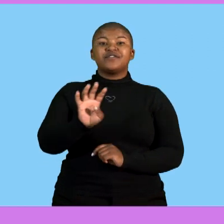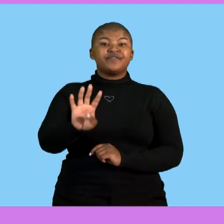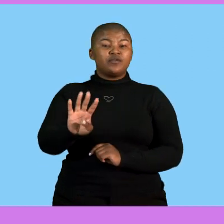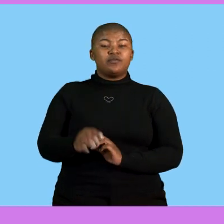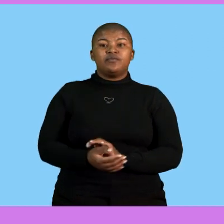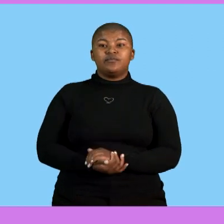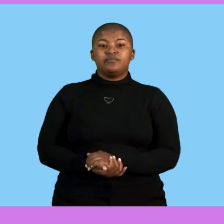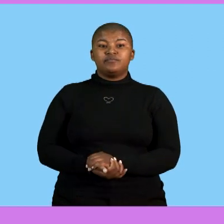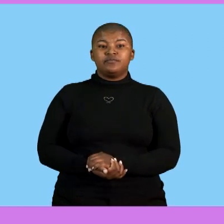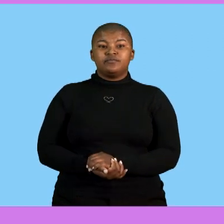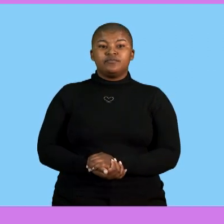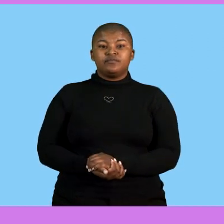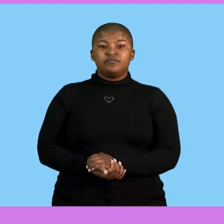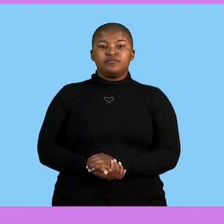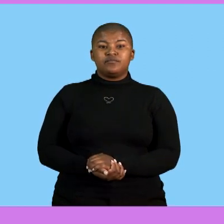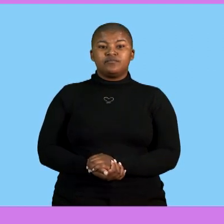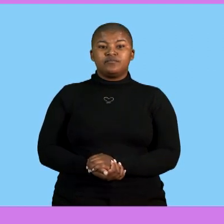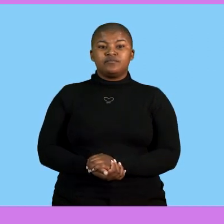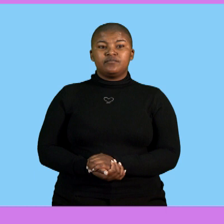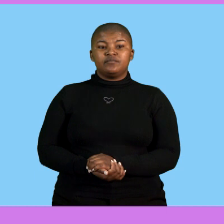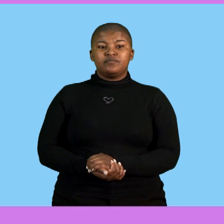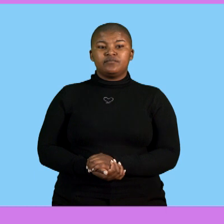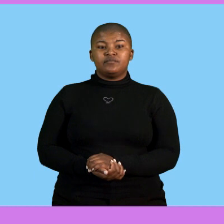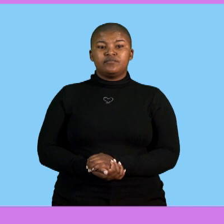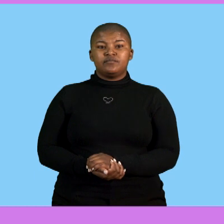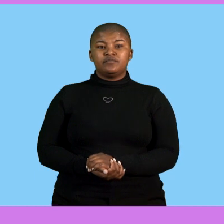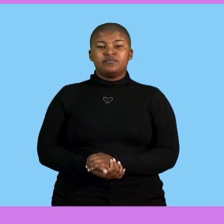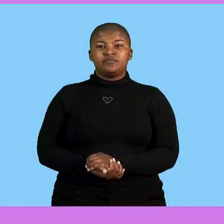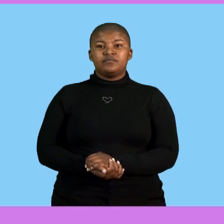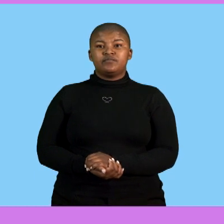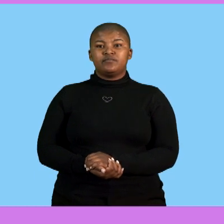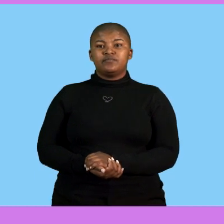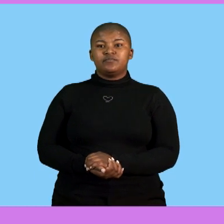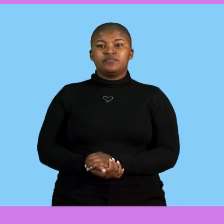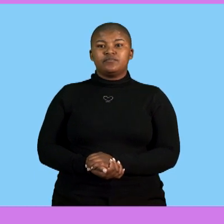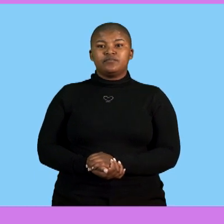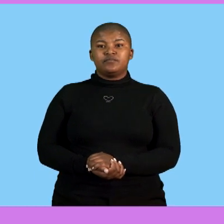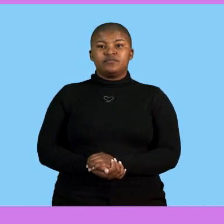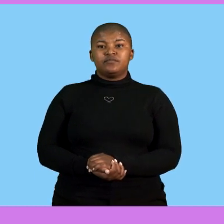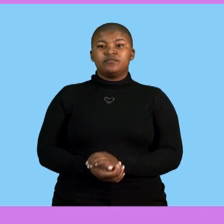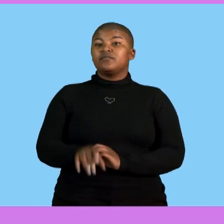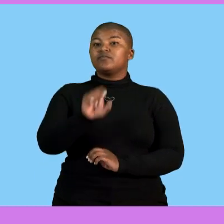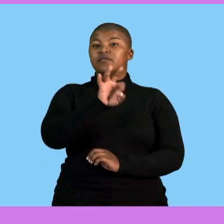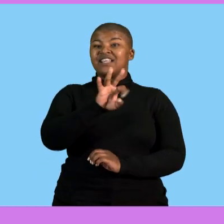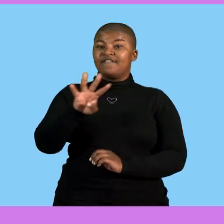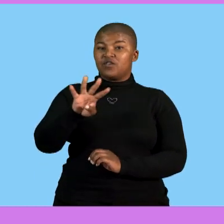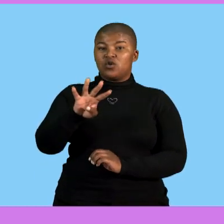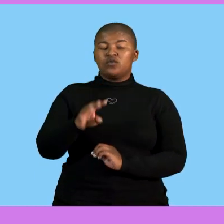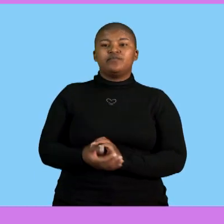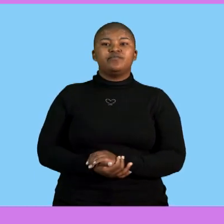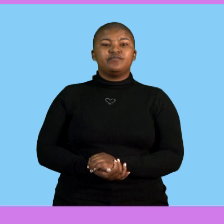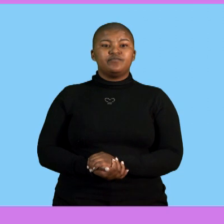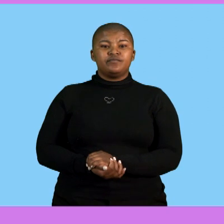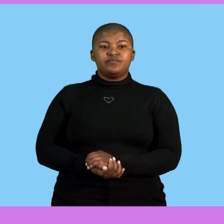got 44, goes to the last interval. So we're going to have a 3 on our table. Then we have